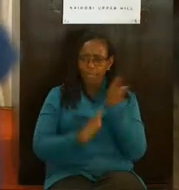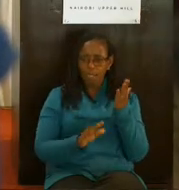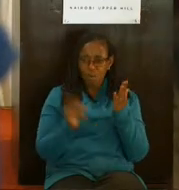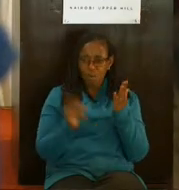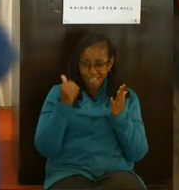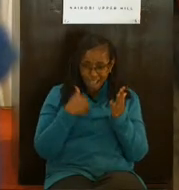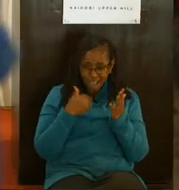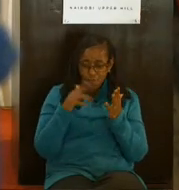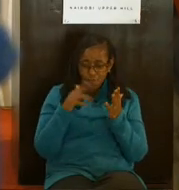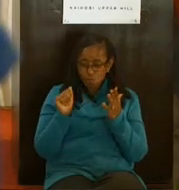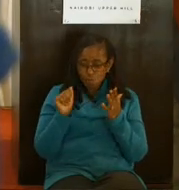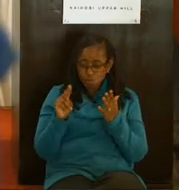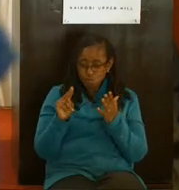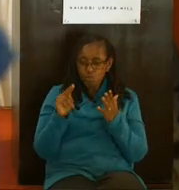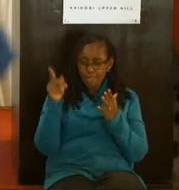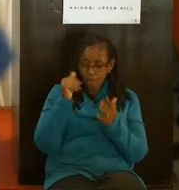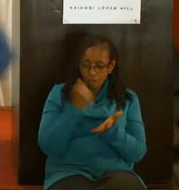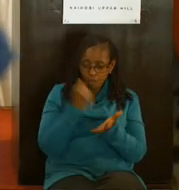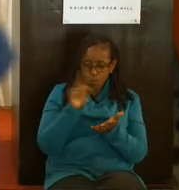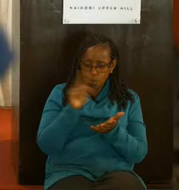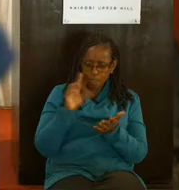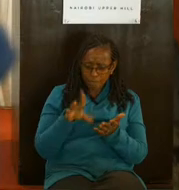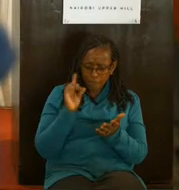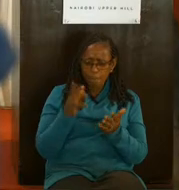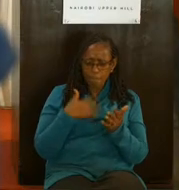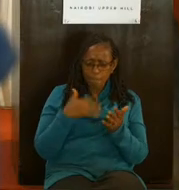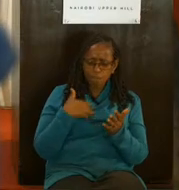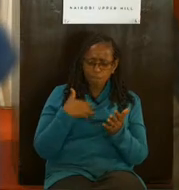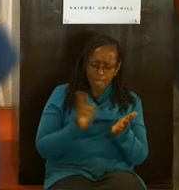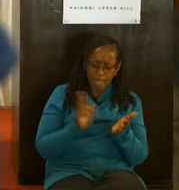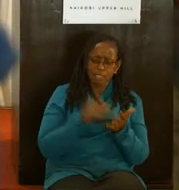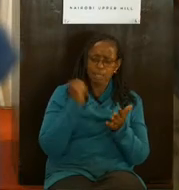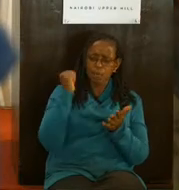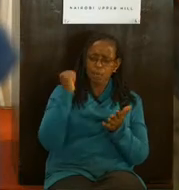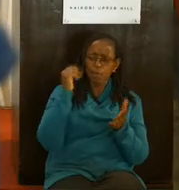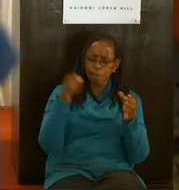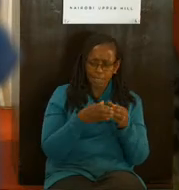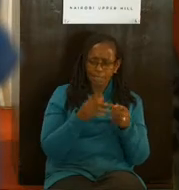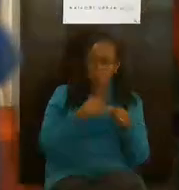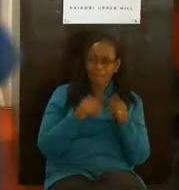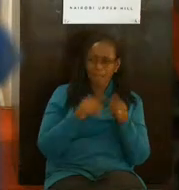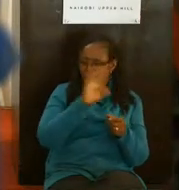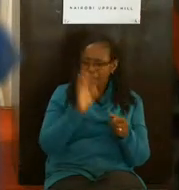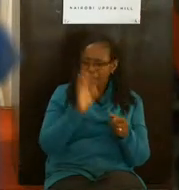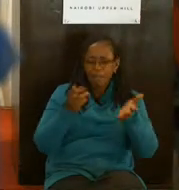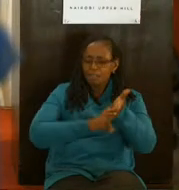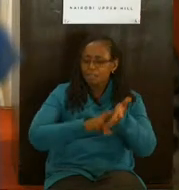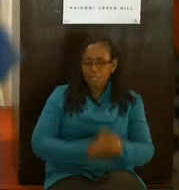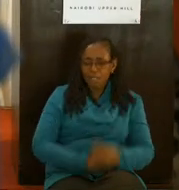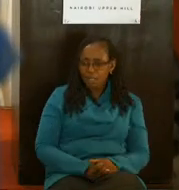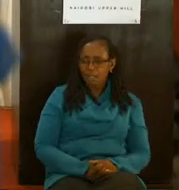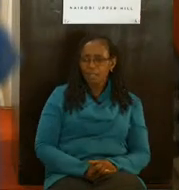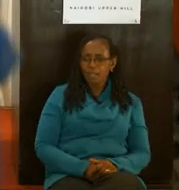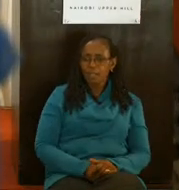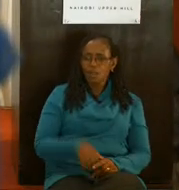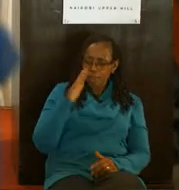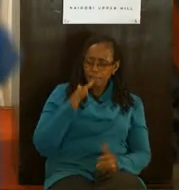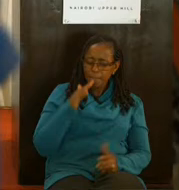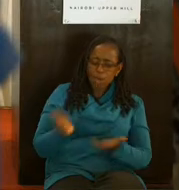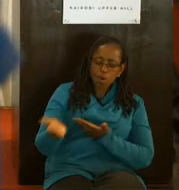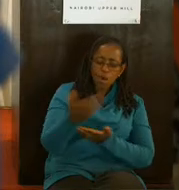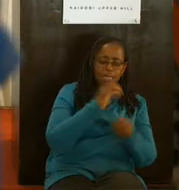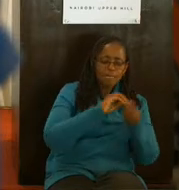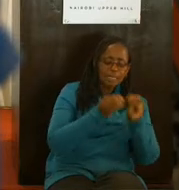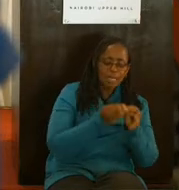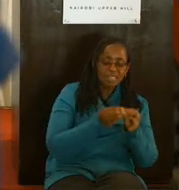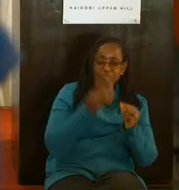in the office whereby you will find several people are registered in parties where they didn't even register these people just collect your data